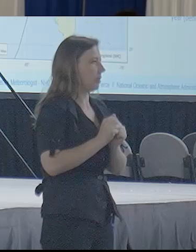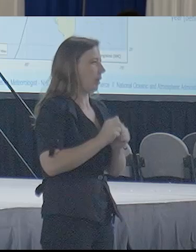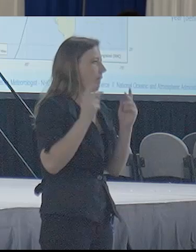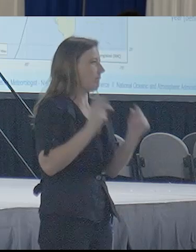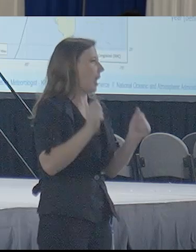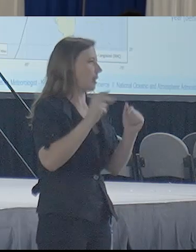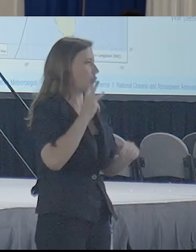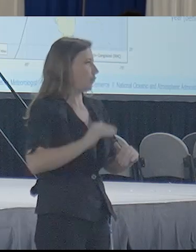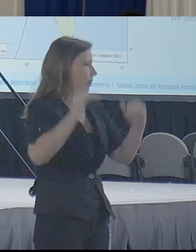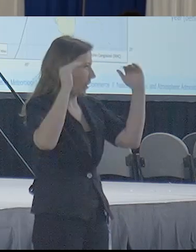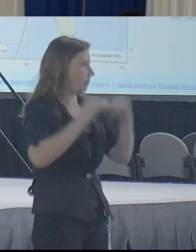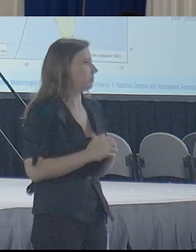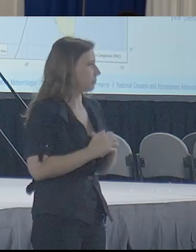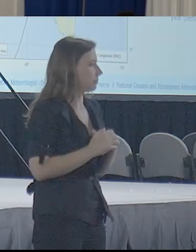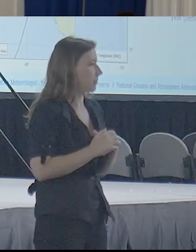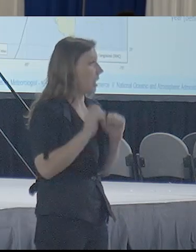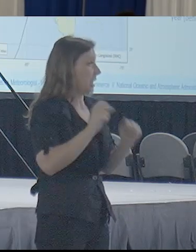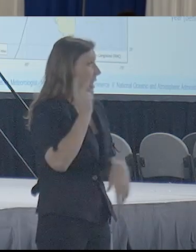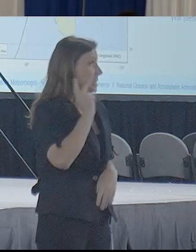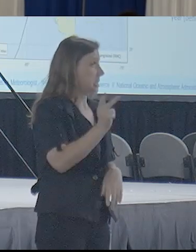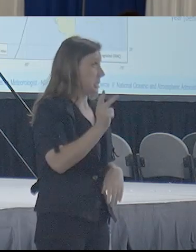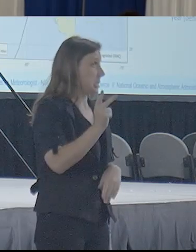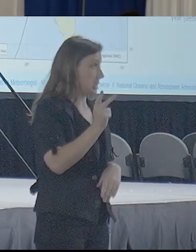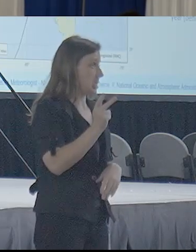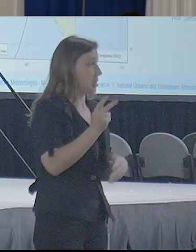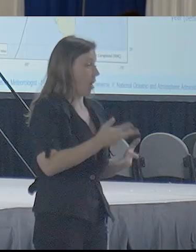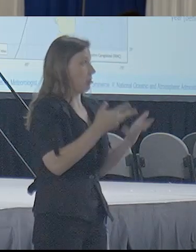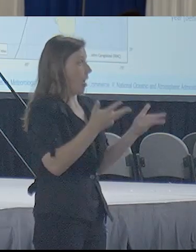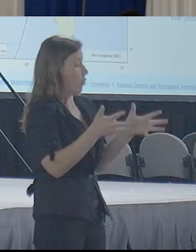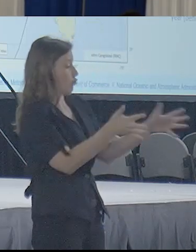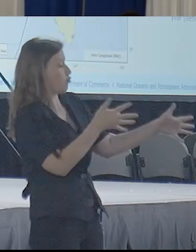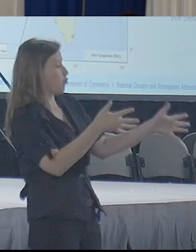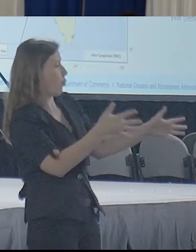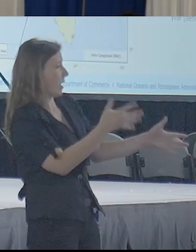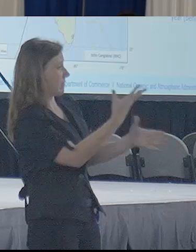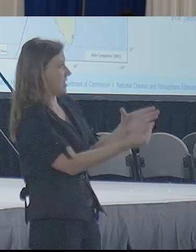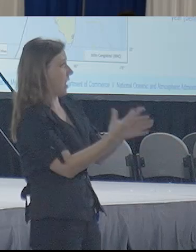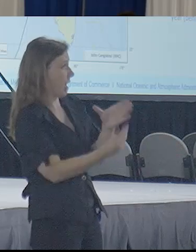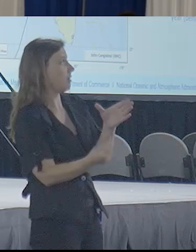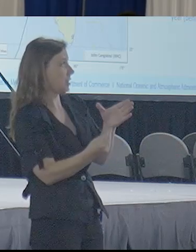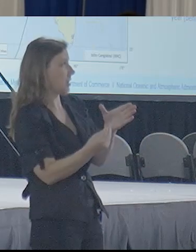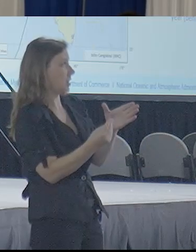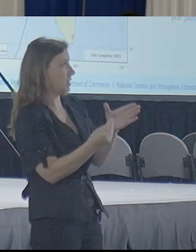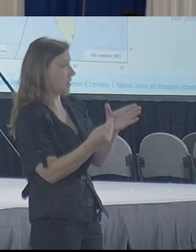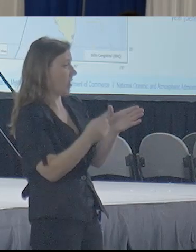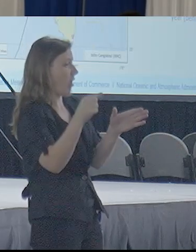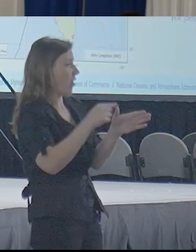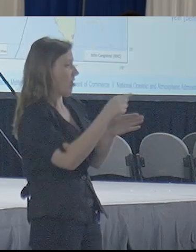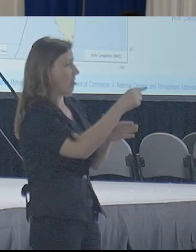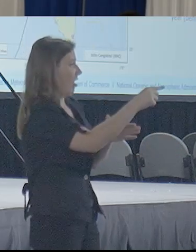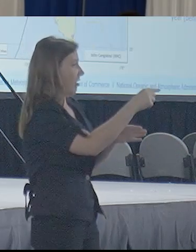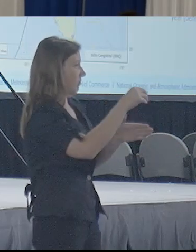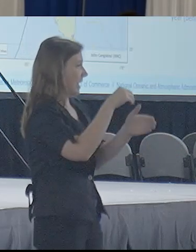flooding. And so you can see that there's quite a bit of wind fatalities there all along the track once inland. And it